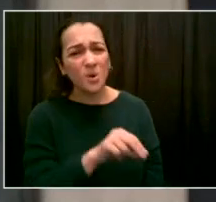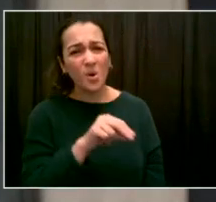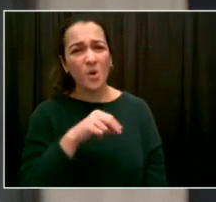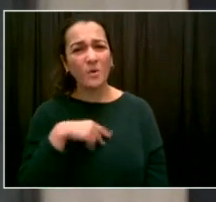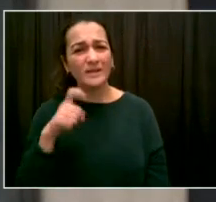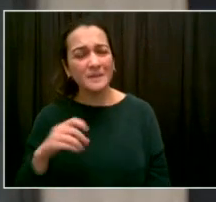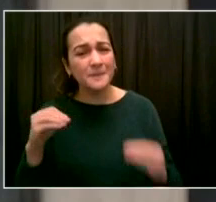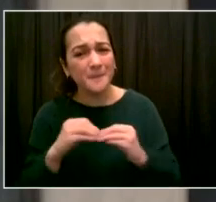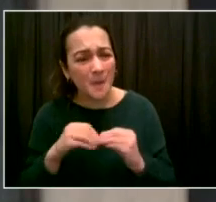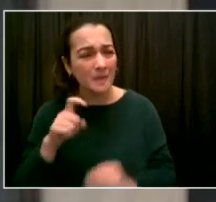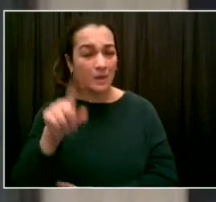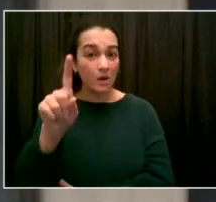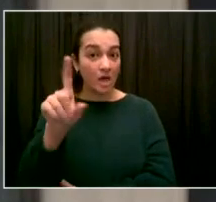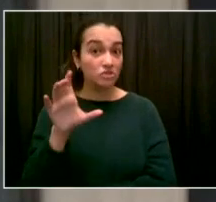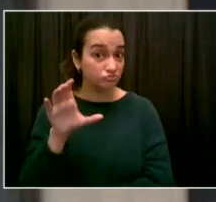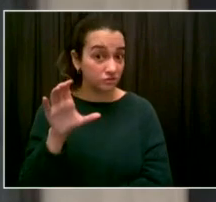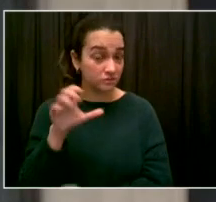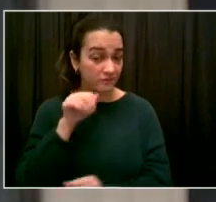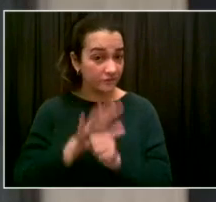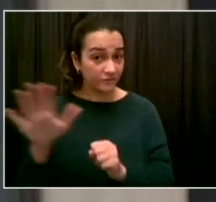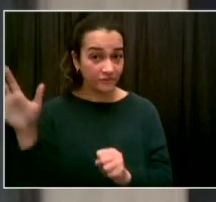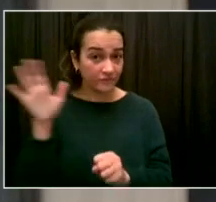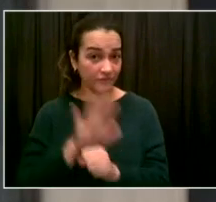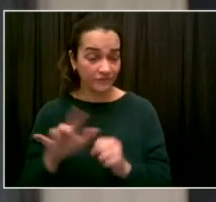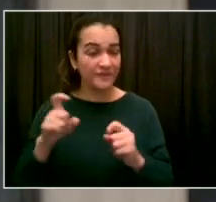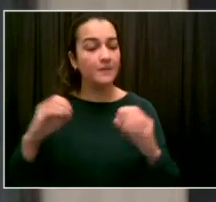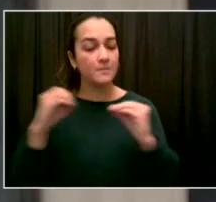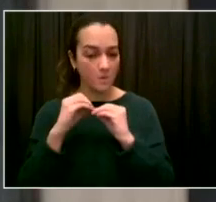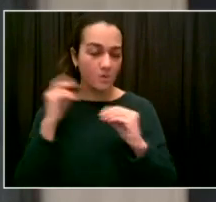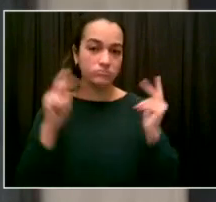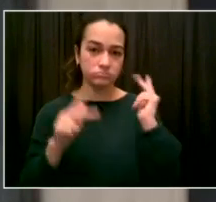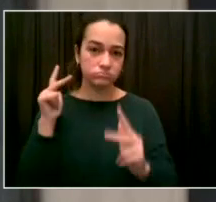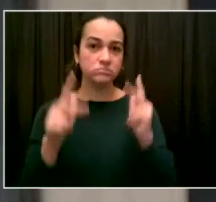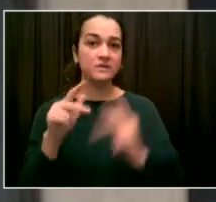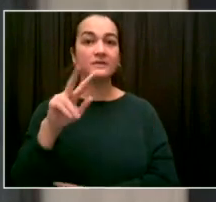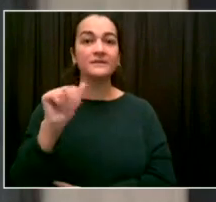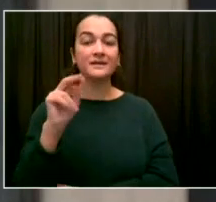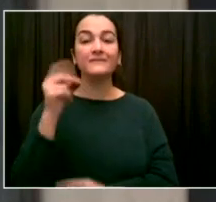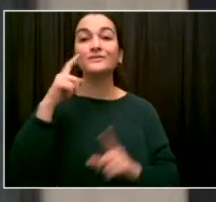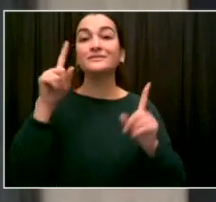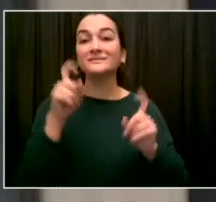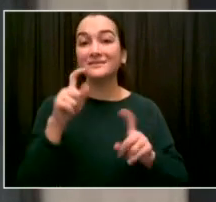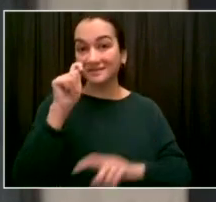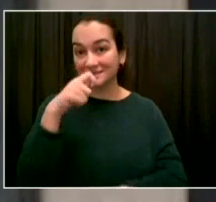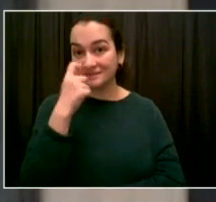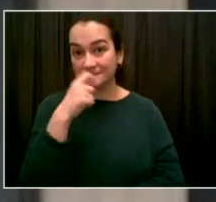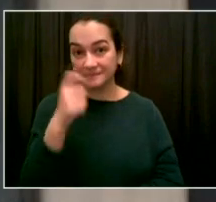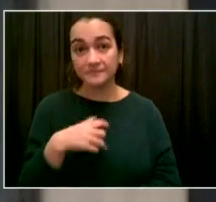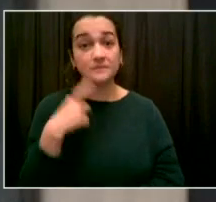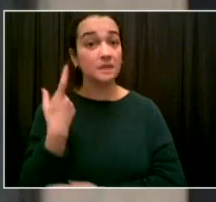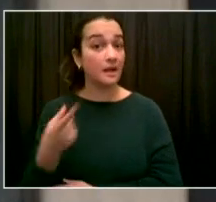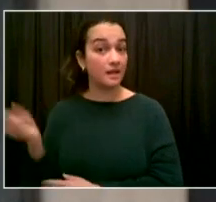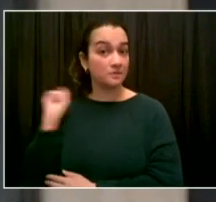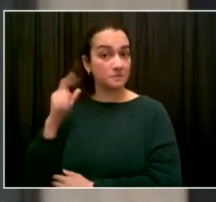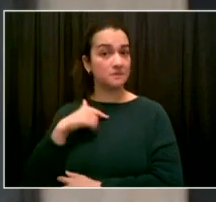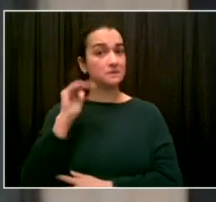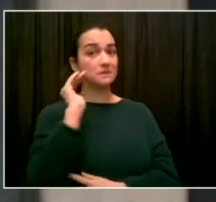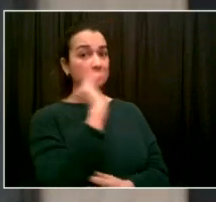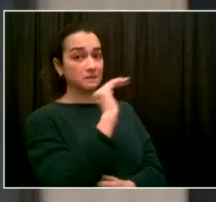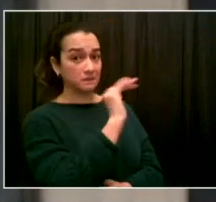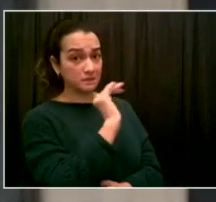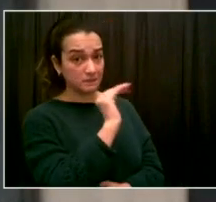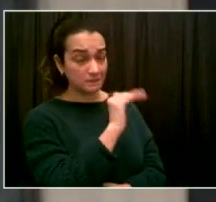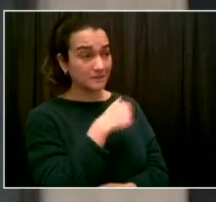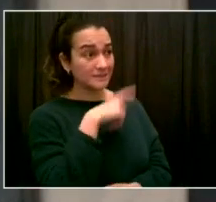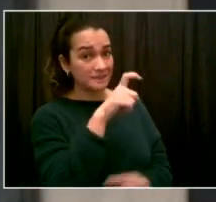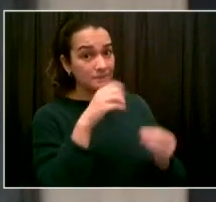Now COVID is raging, the variant is raging. We need these mobile testing sites. You see people lined up all in every